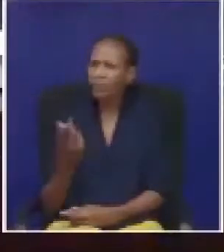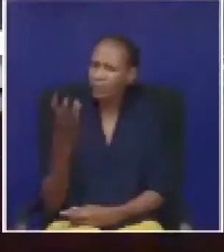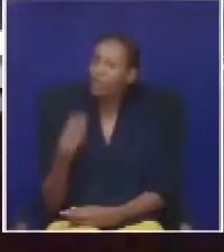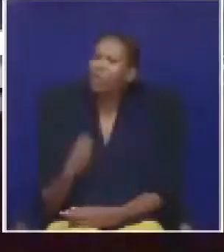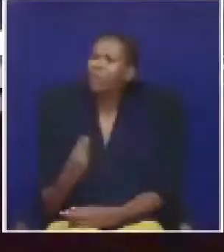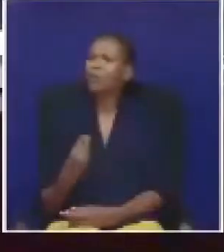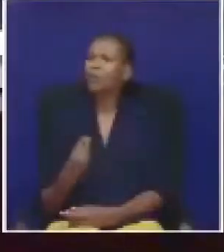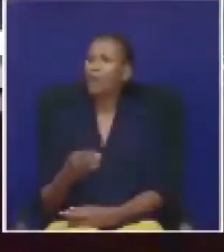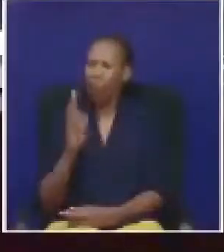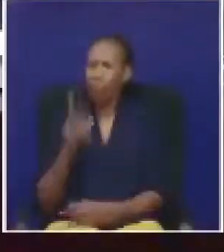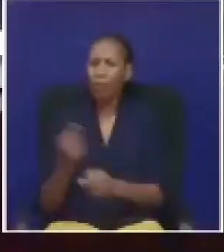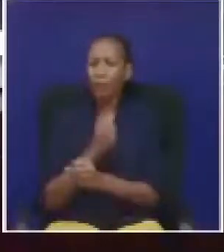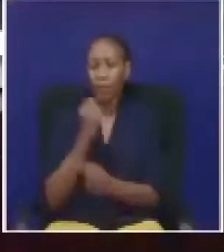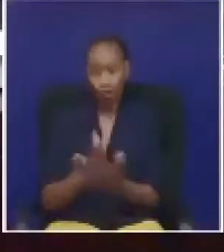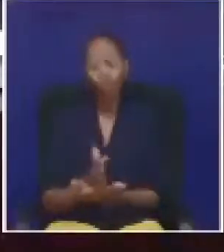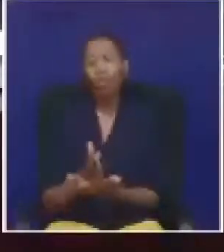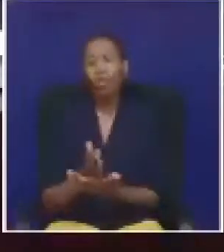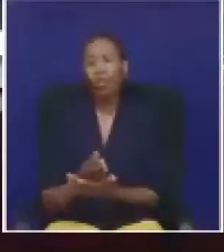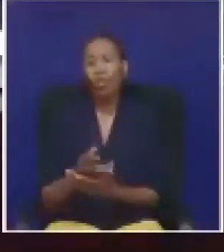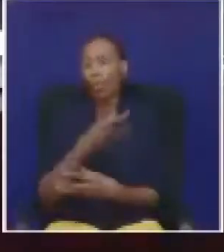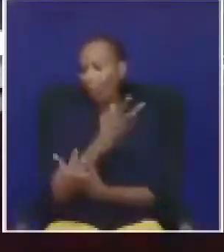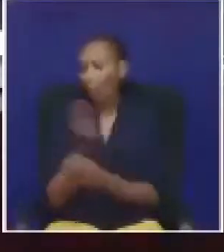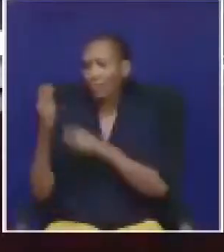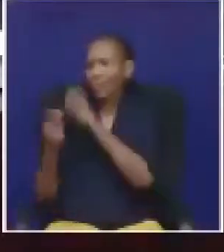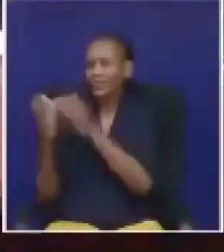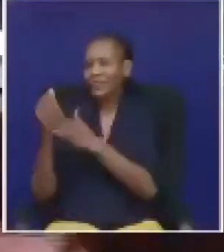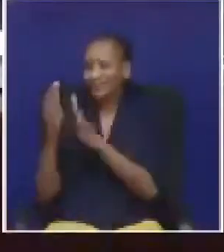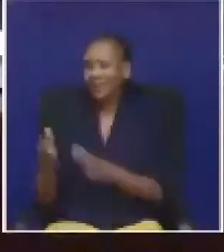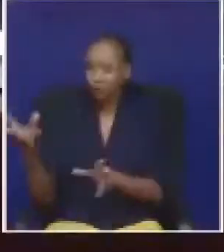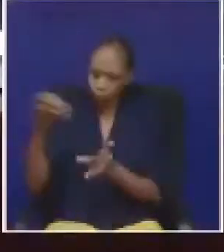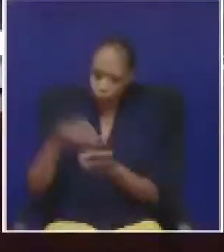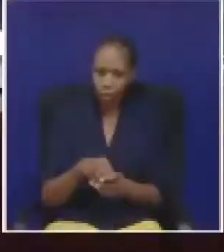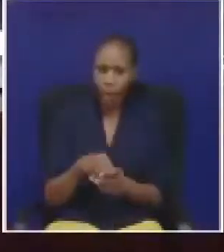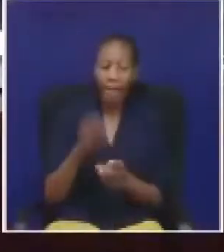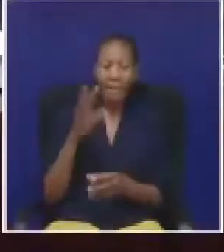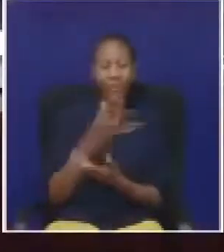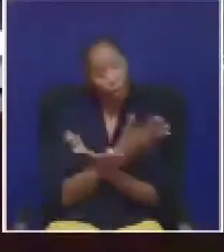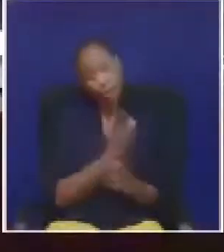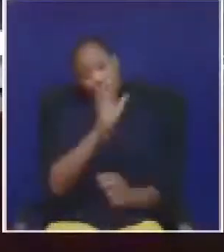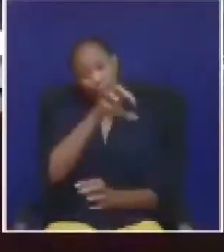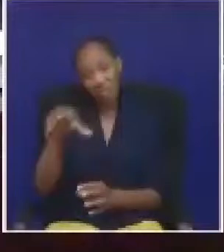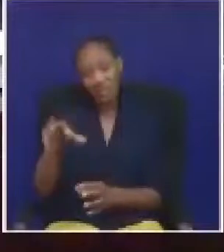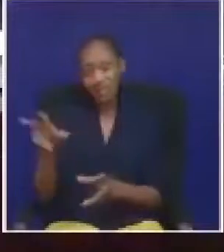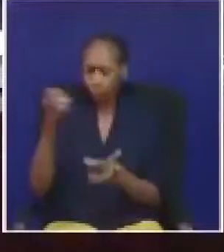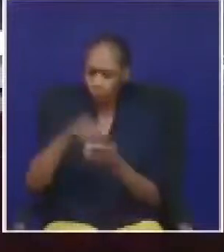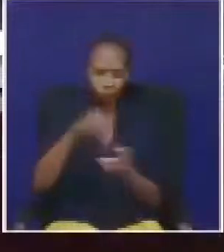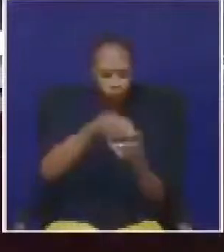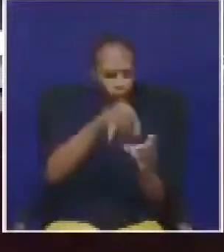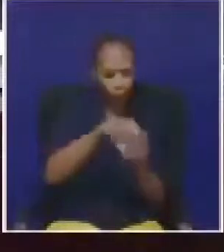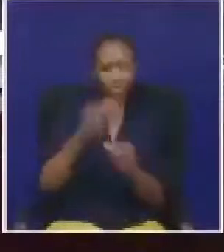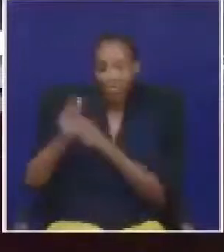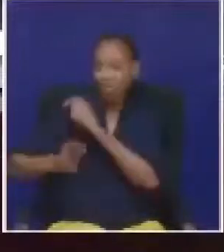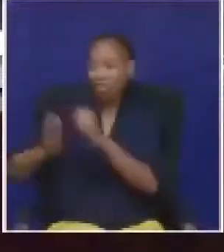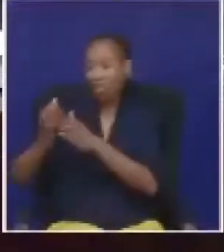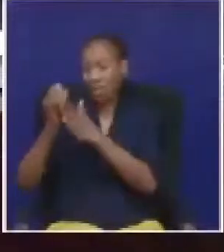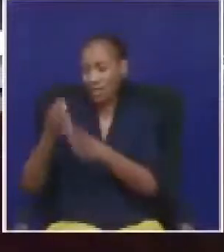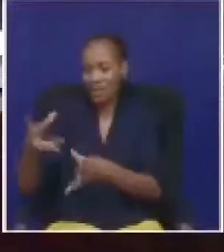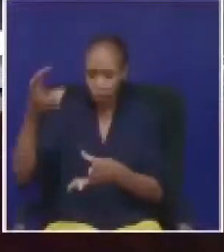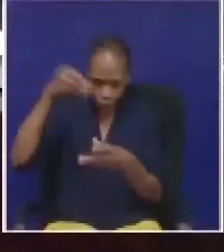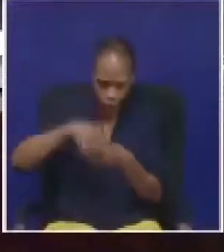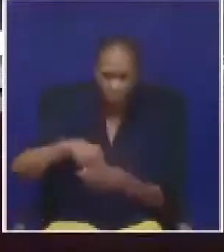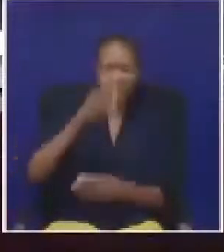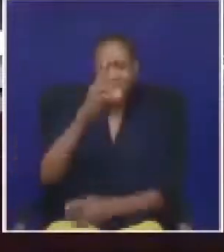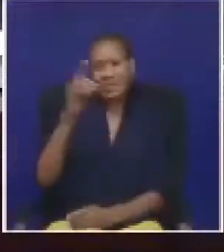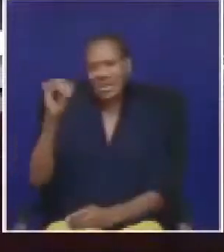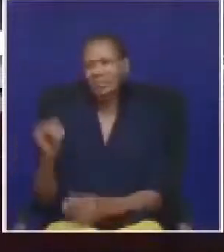place is. But in principle, it is done. The traditional leaders are part of